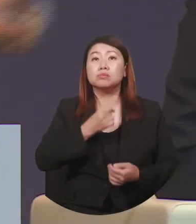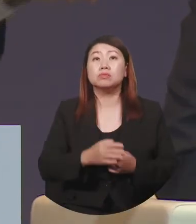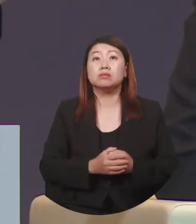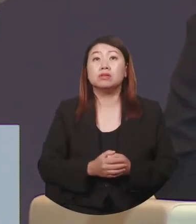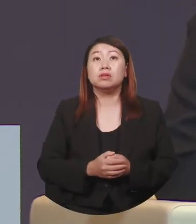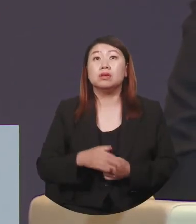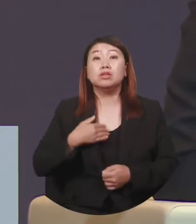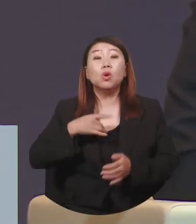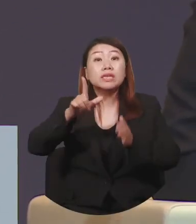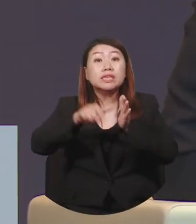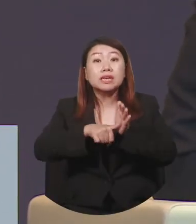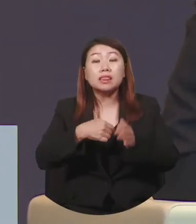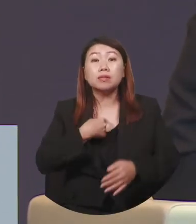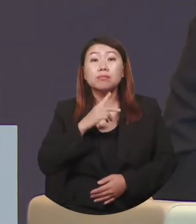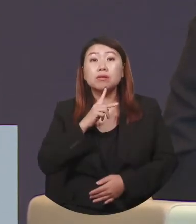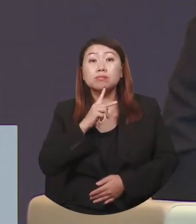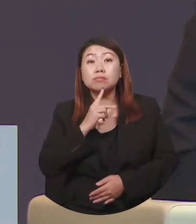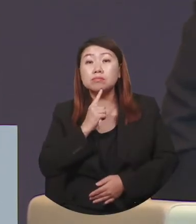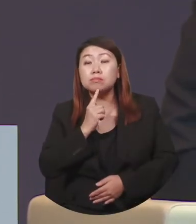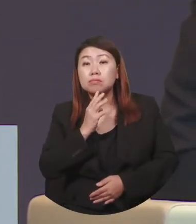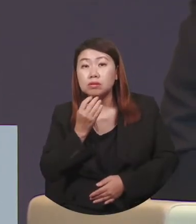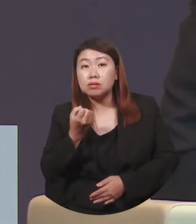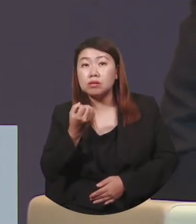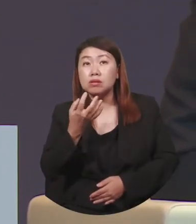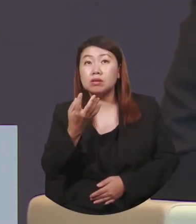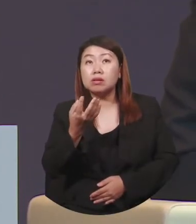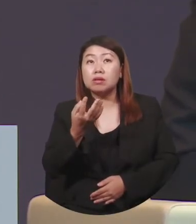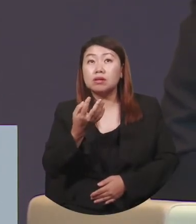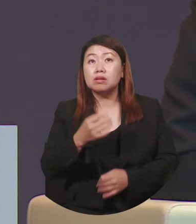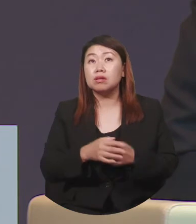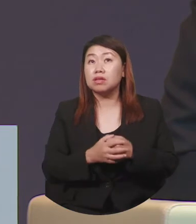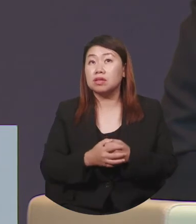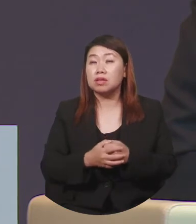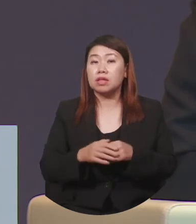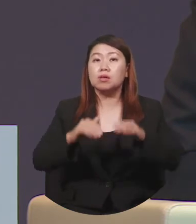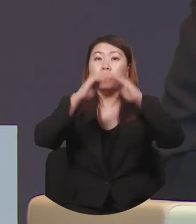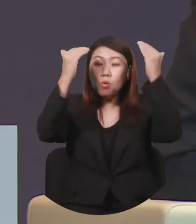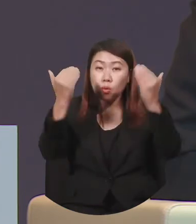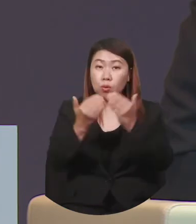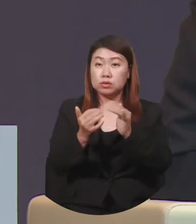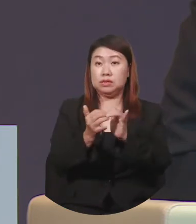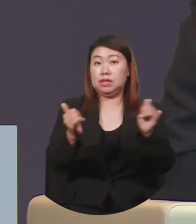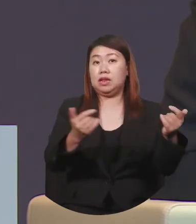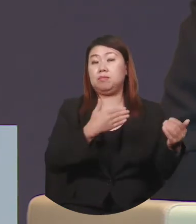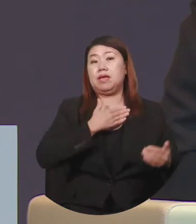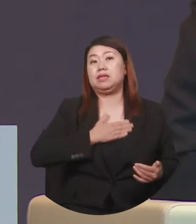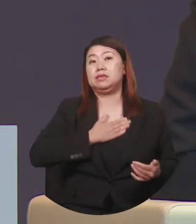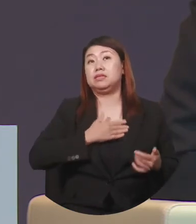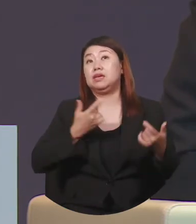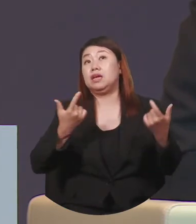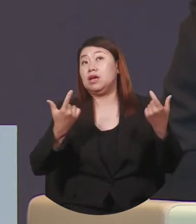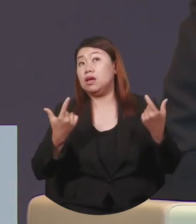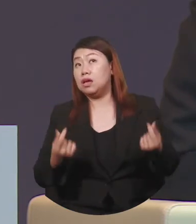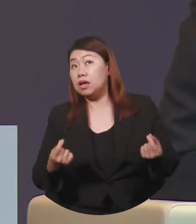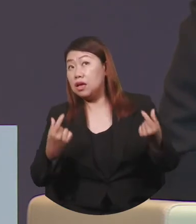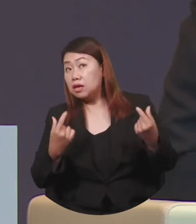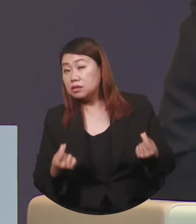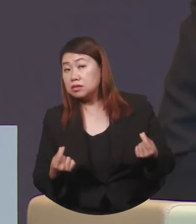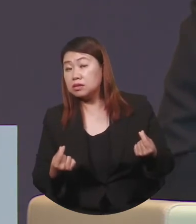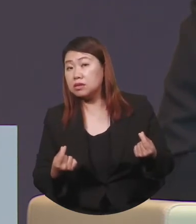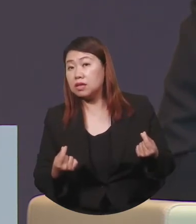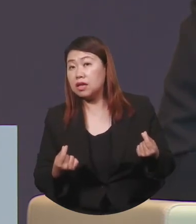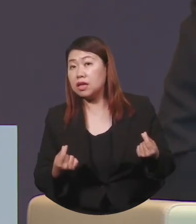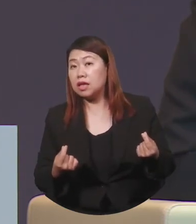Yeah, every one of us know. Do they know, those sitting? No. Our audiences? I mean, it's on their Yeah, program. they have